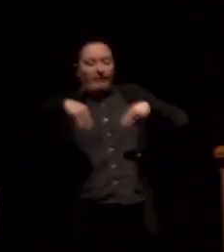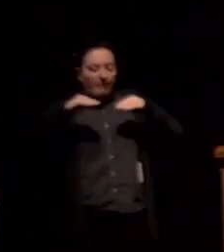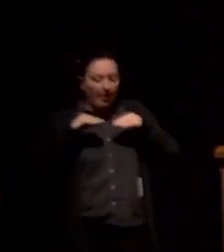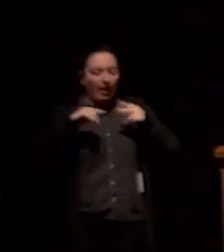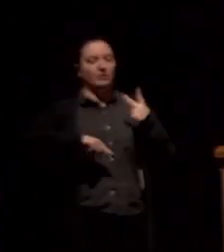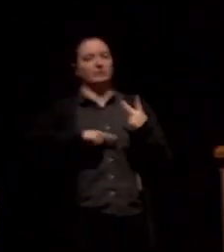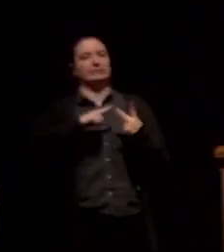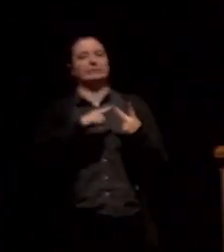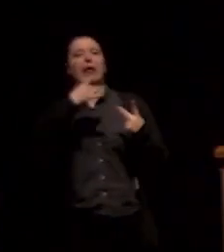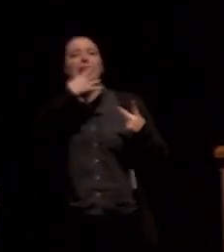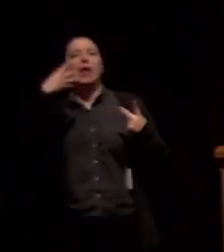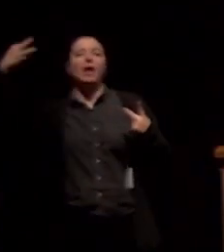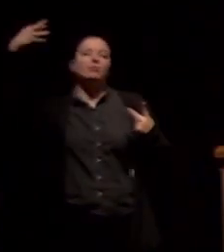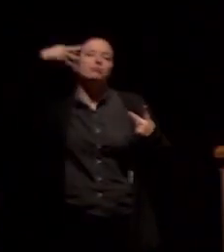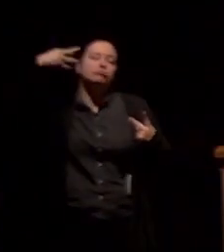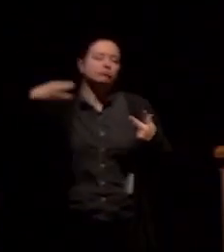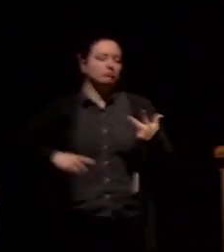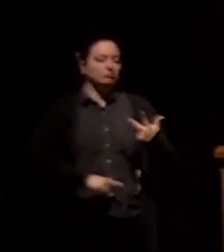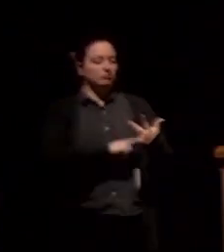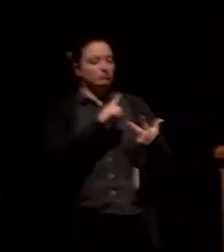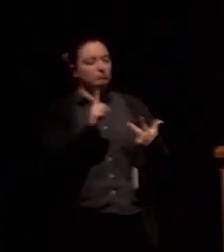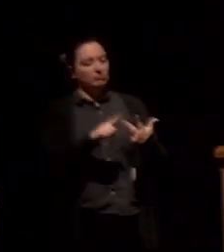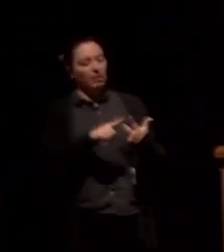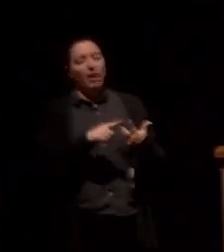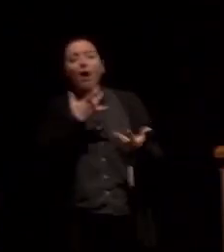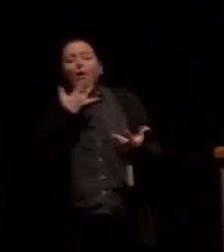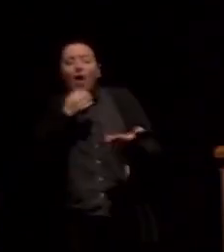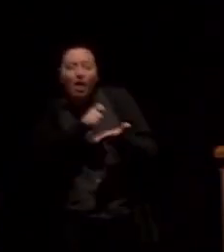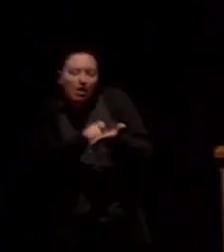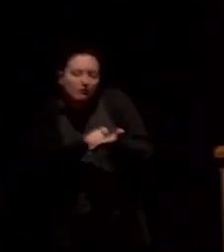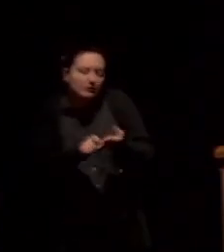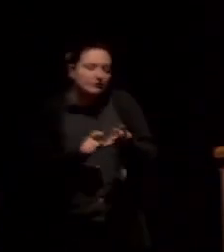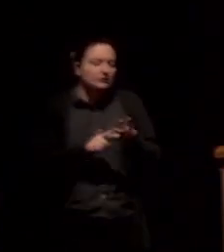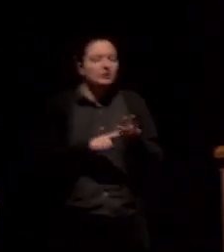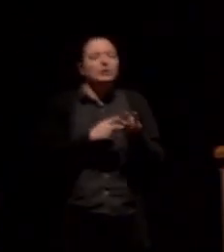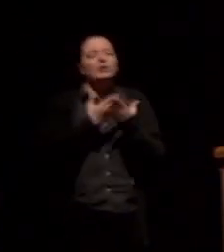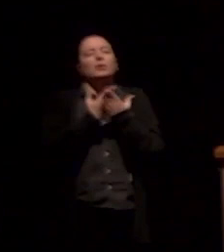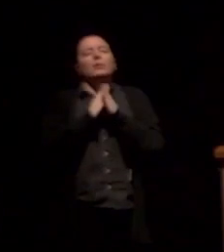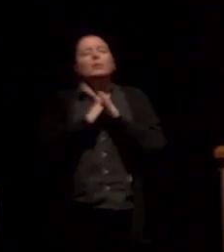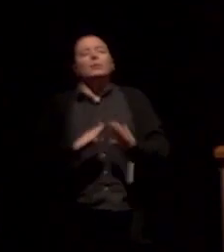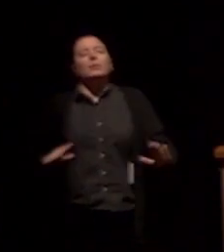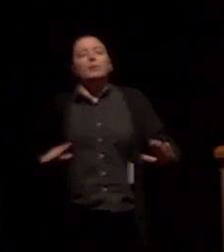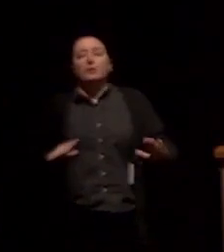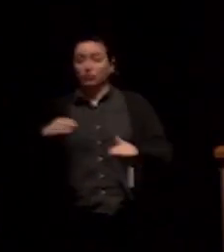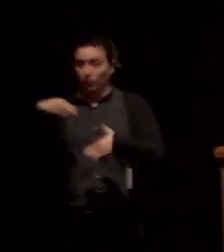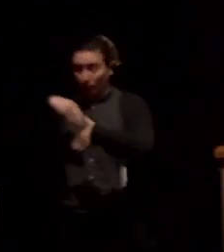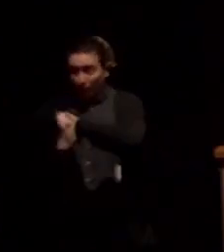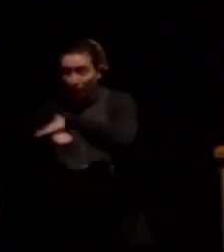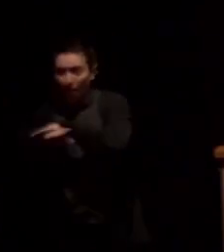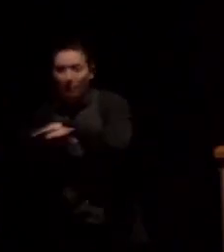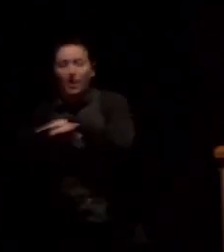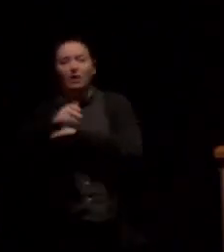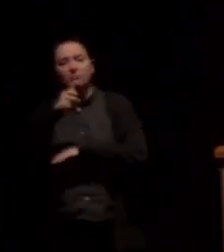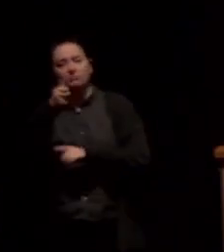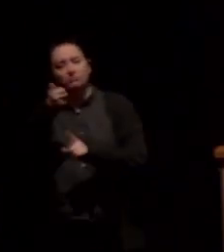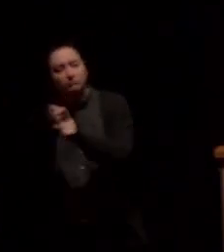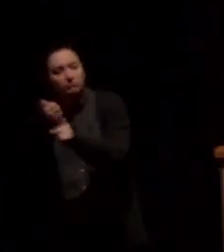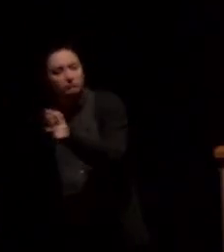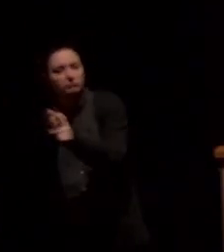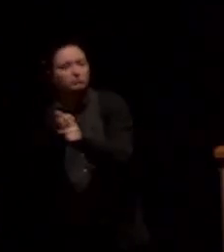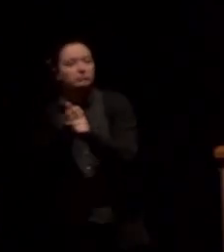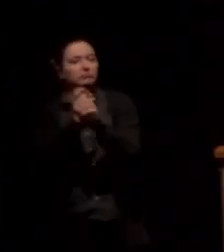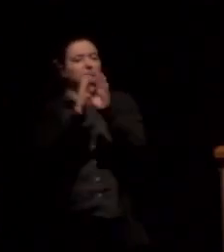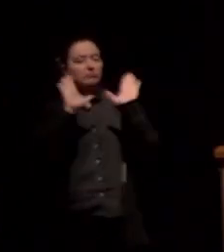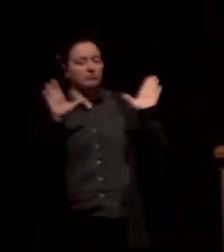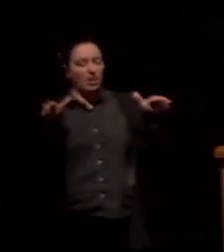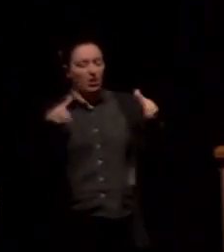room. And you can lock the door, and people do use it, which can be really helpful. And it's probably the safest place